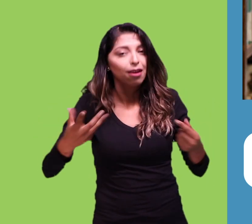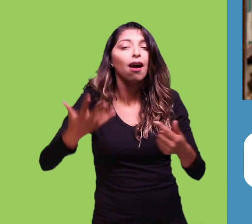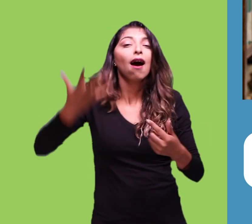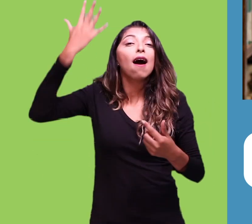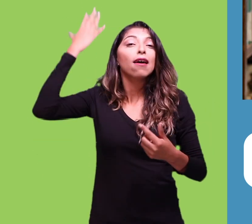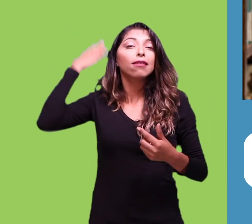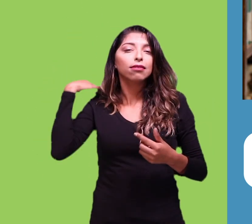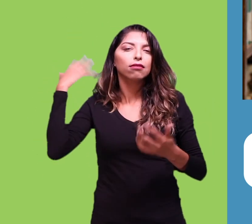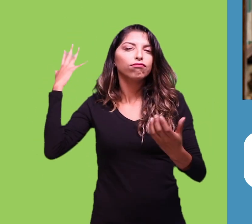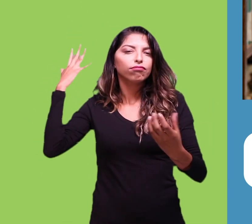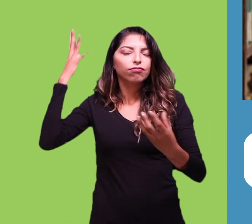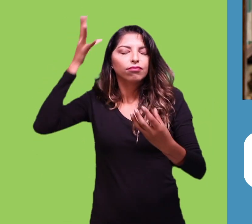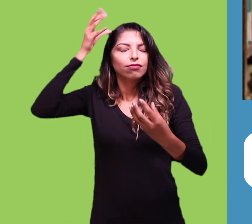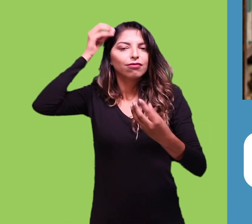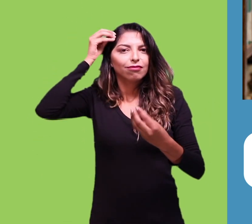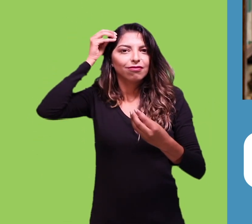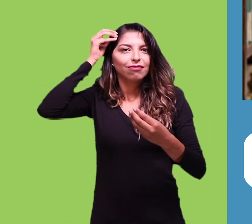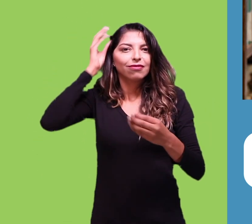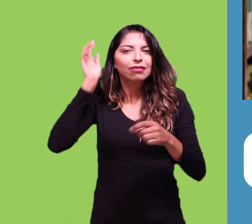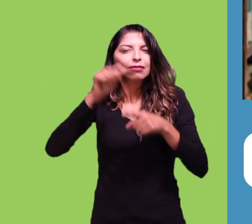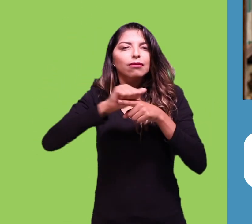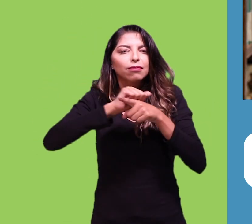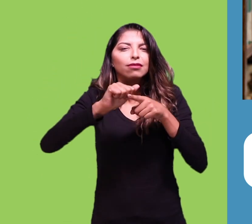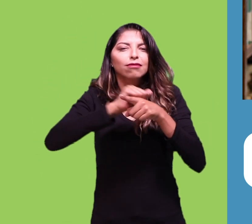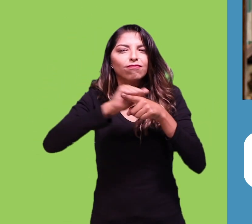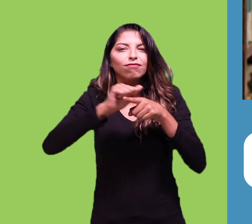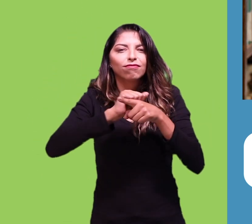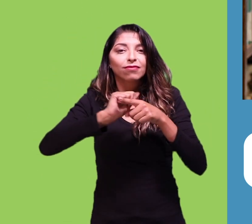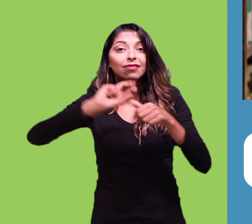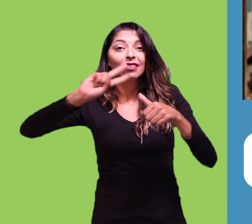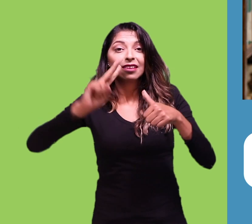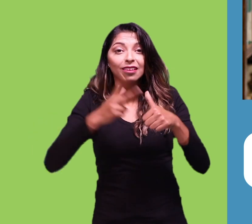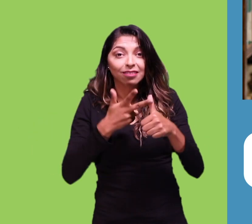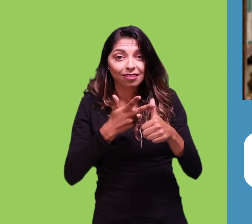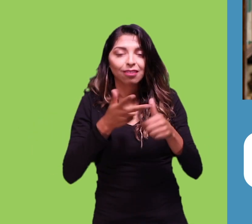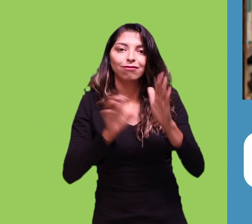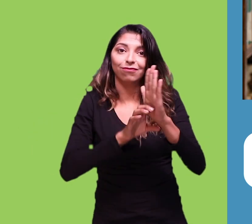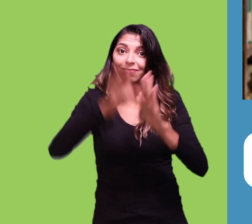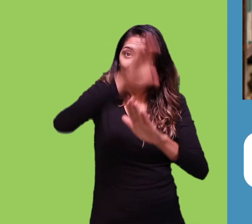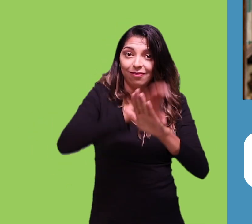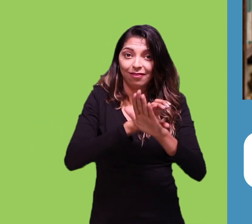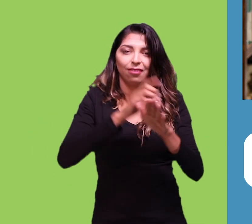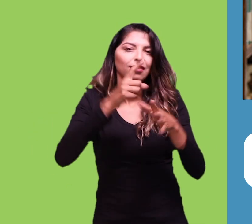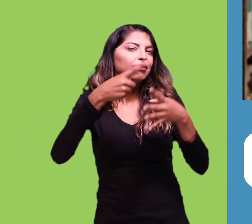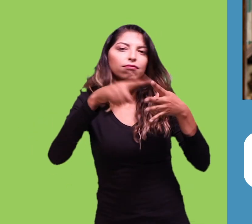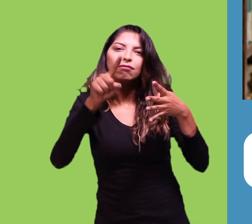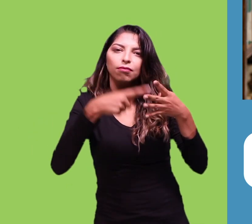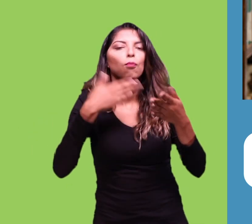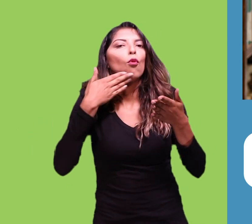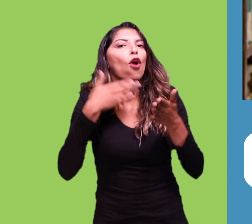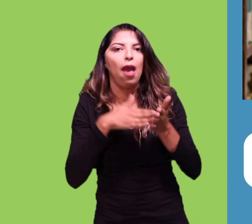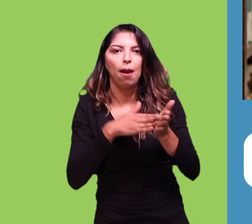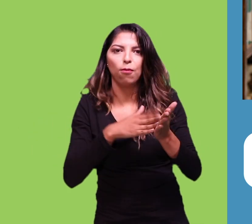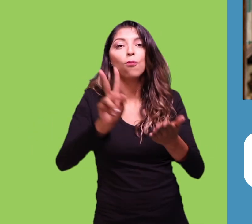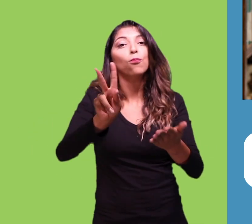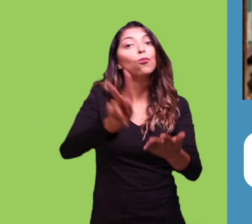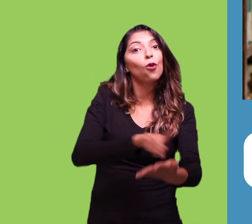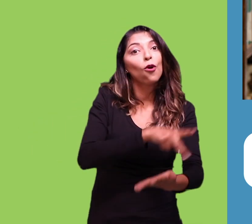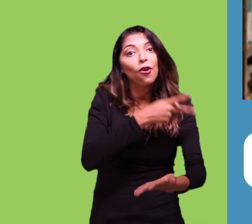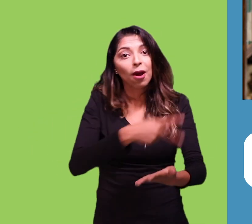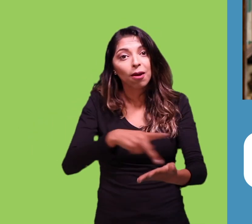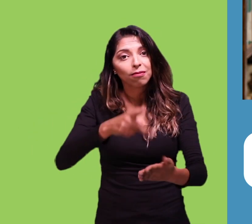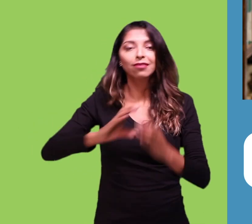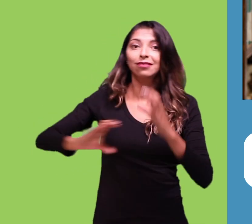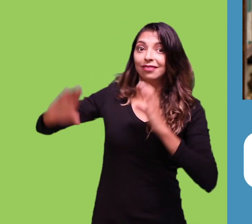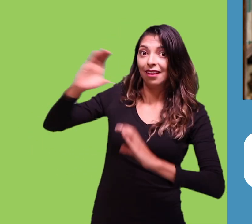been acquiring. The third curricular thread is reading, where learners are exposed to a variety of genres of readings,